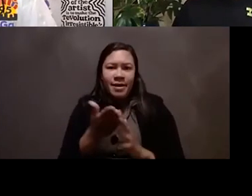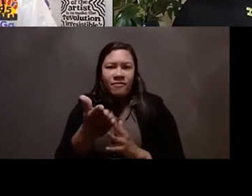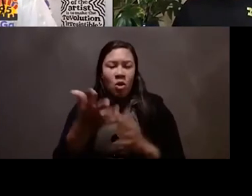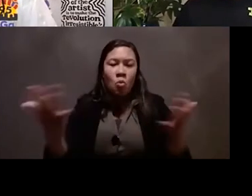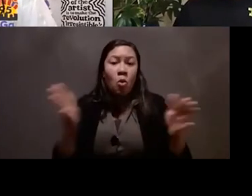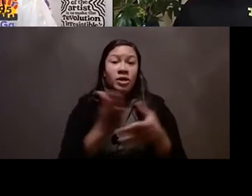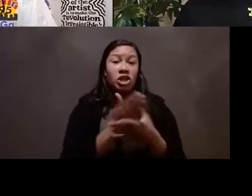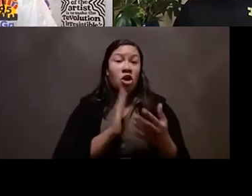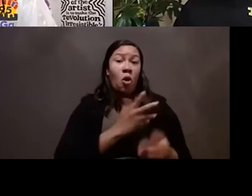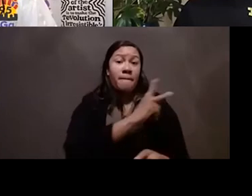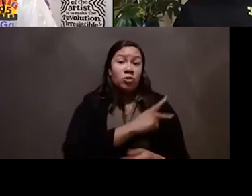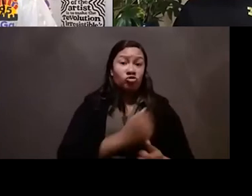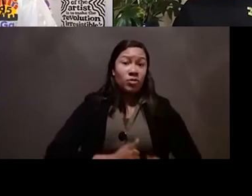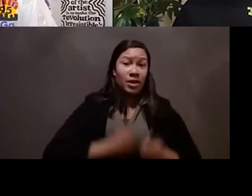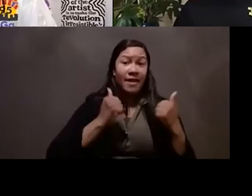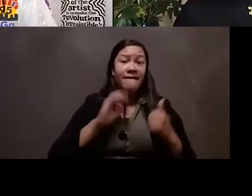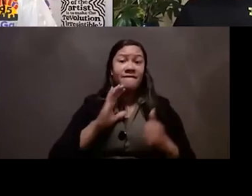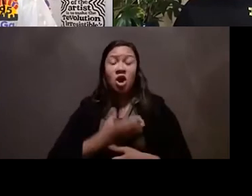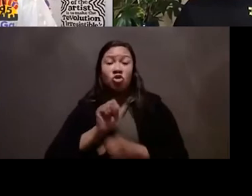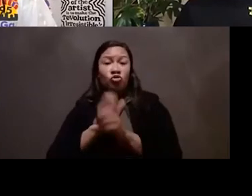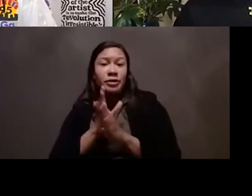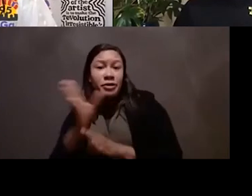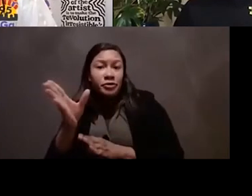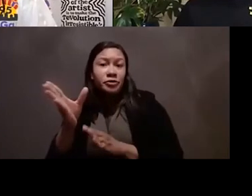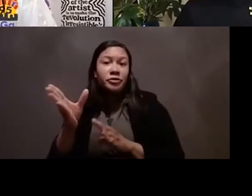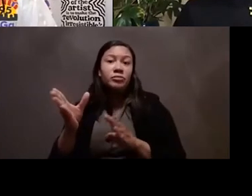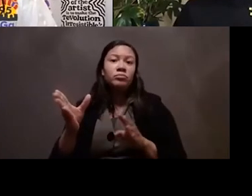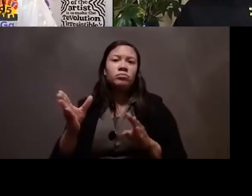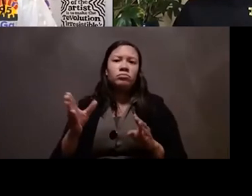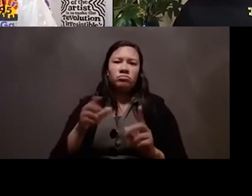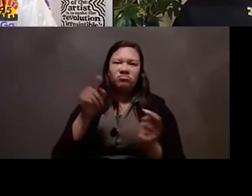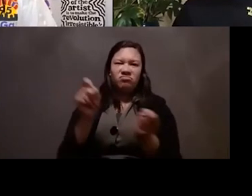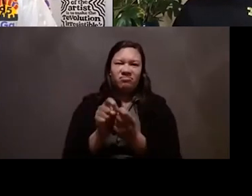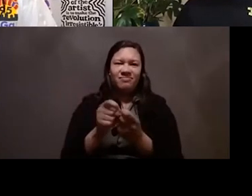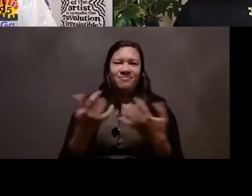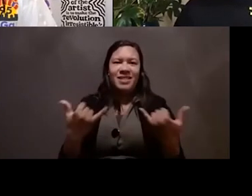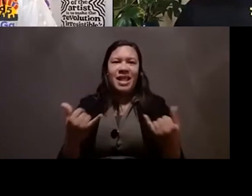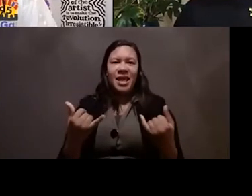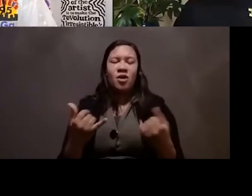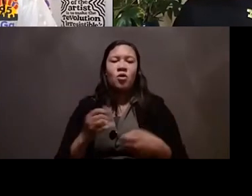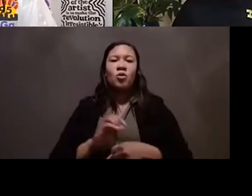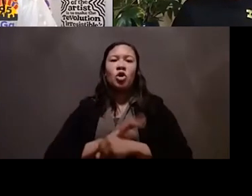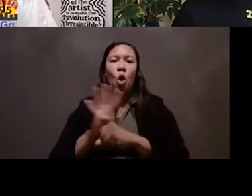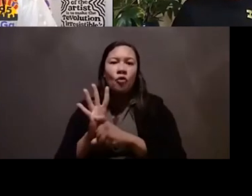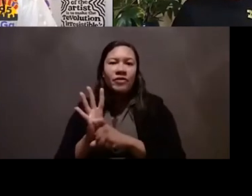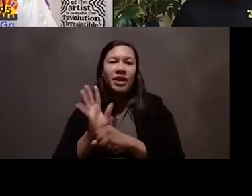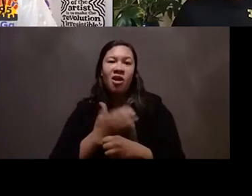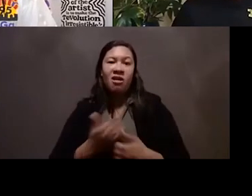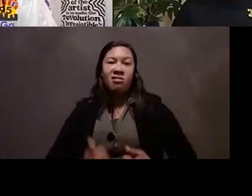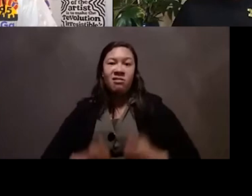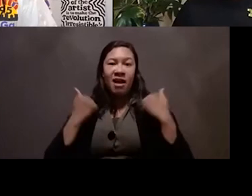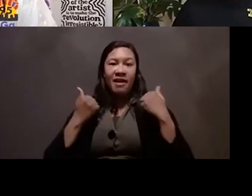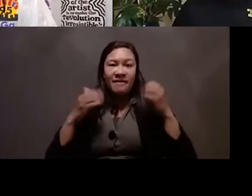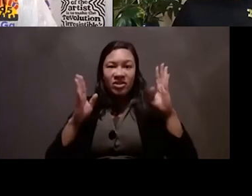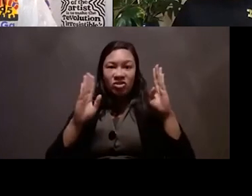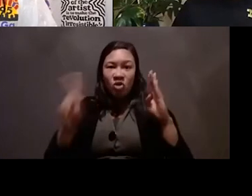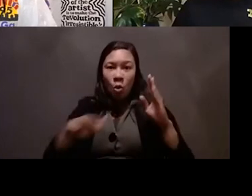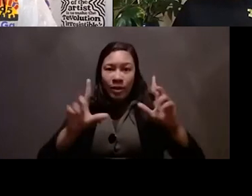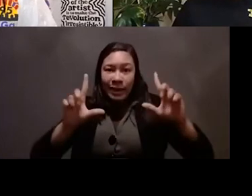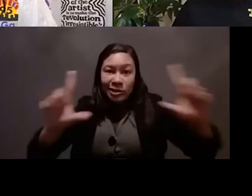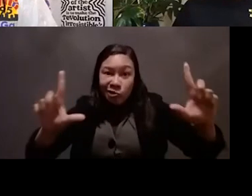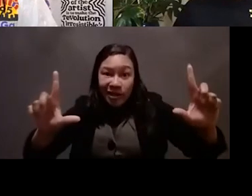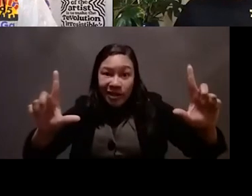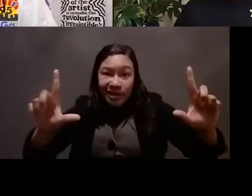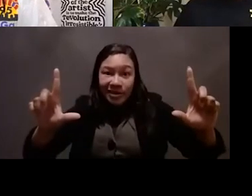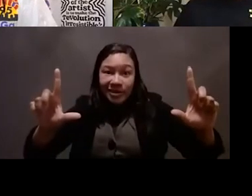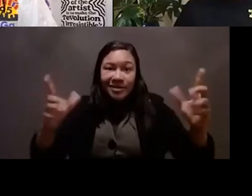personal lives and our careers, and especially in this moment of going through the pandemic when our lives are really compressed onto a screen, you know, it can